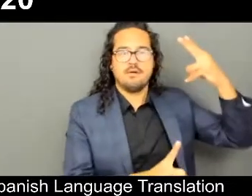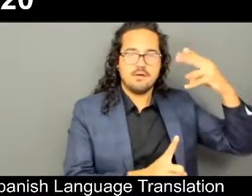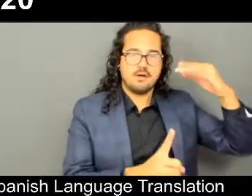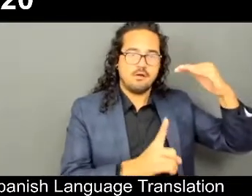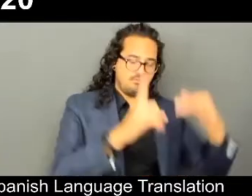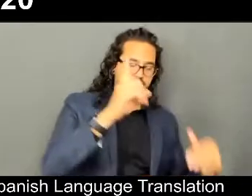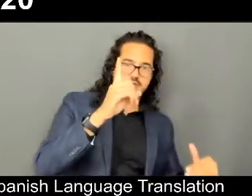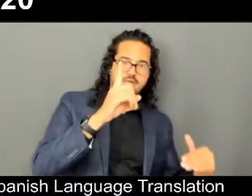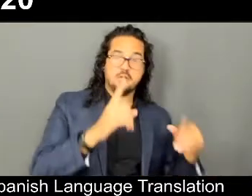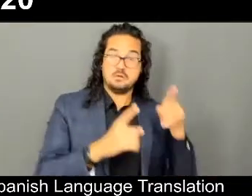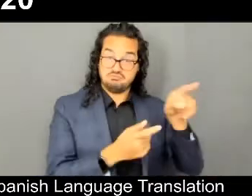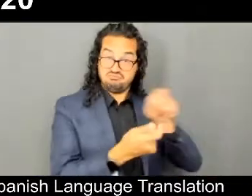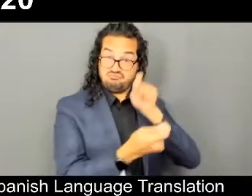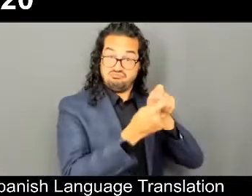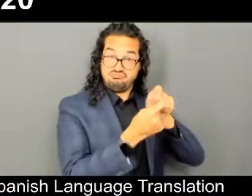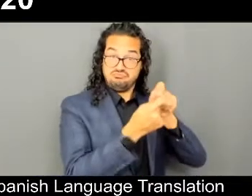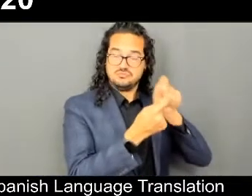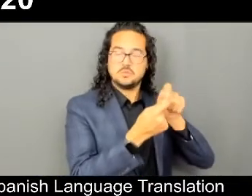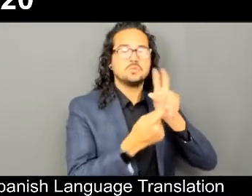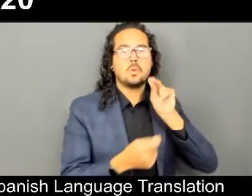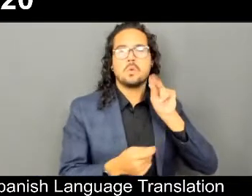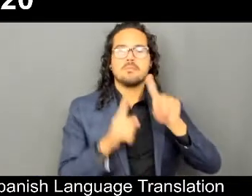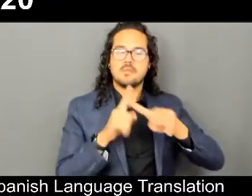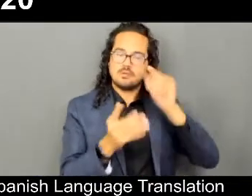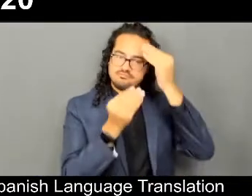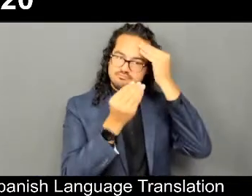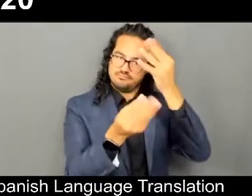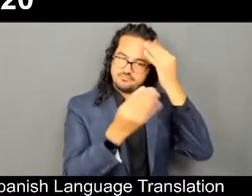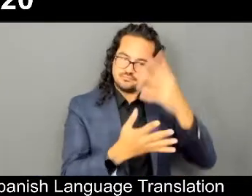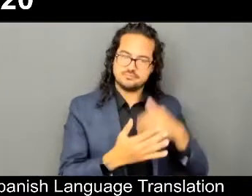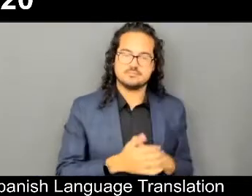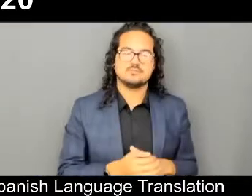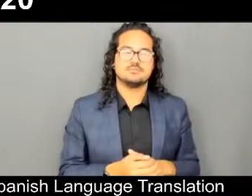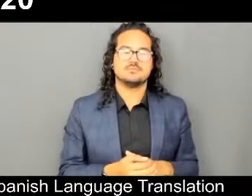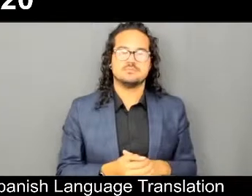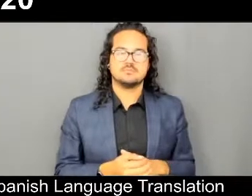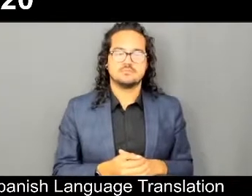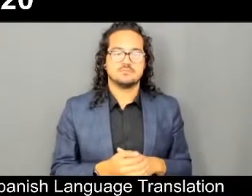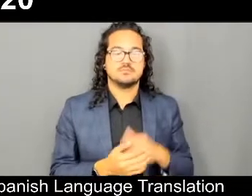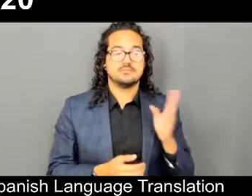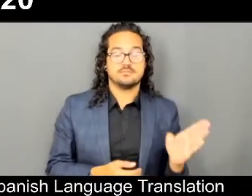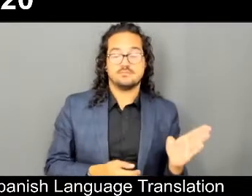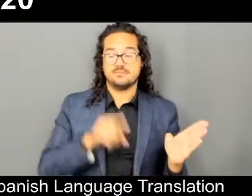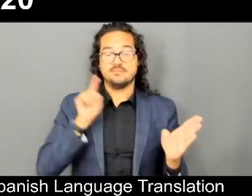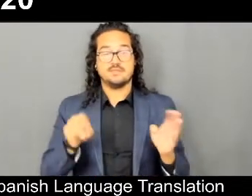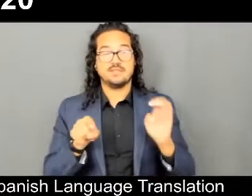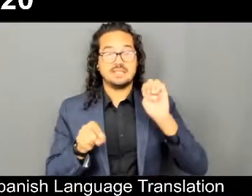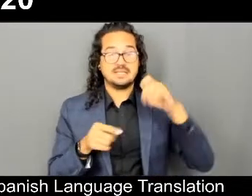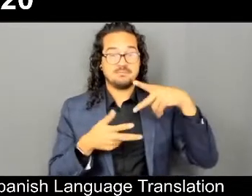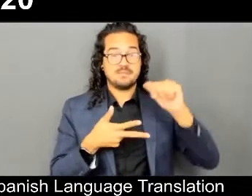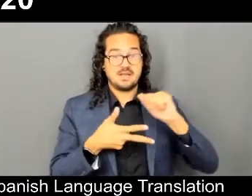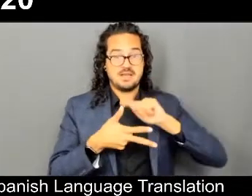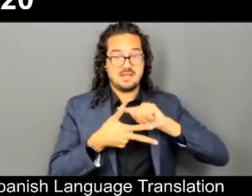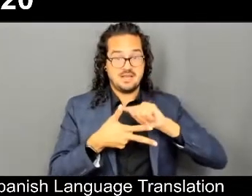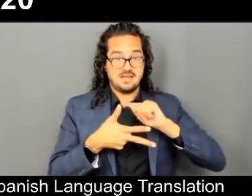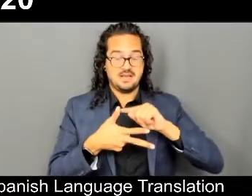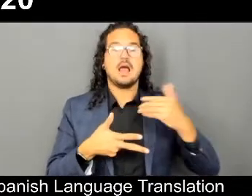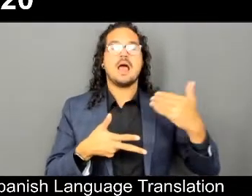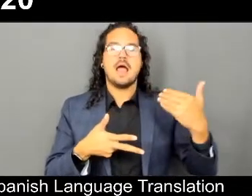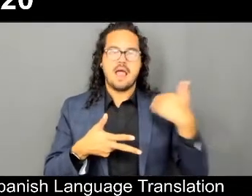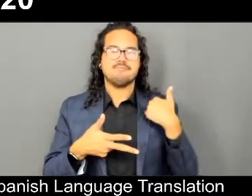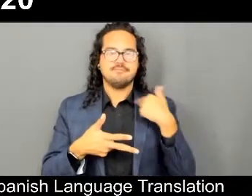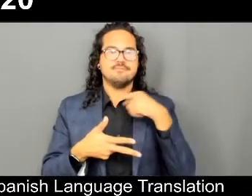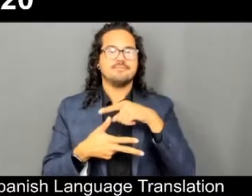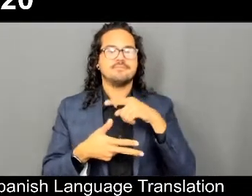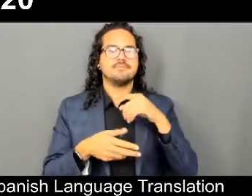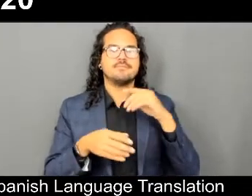But so the EPA has implemented a correction factor, which is great. And so we can actually,